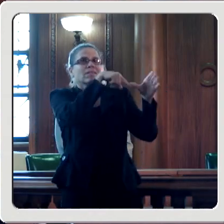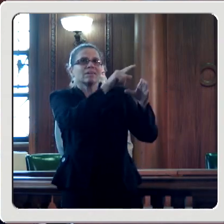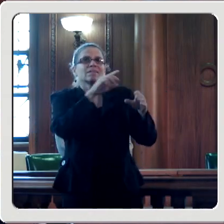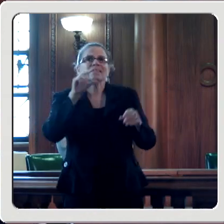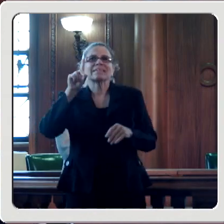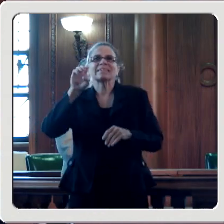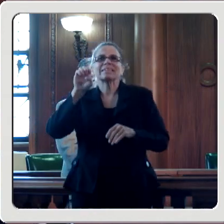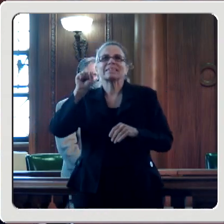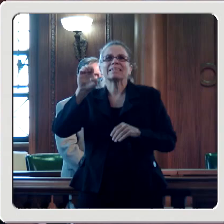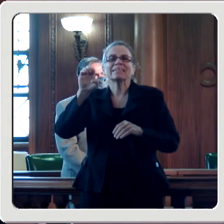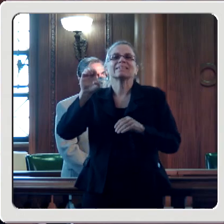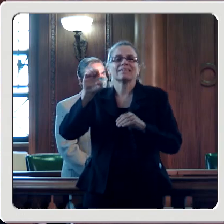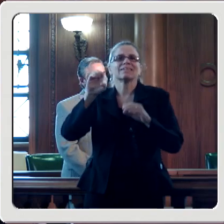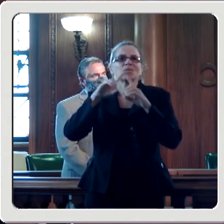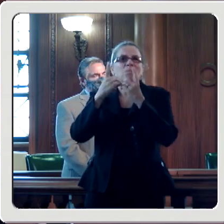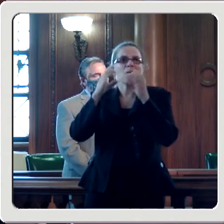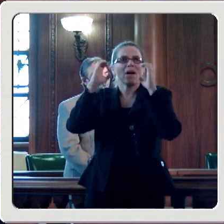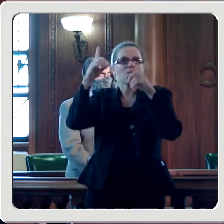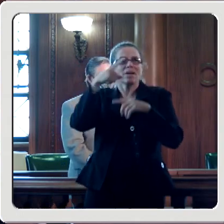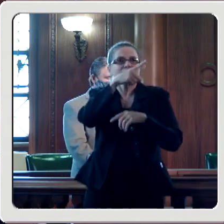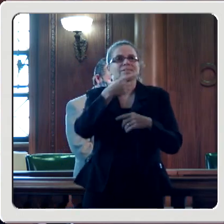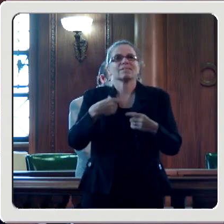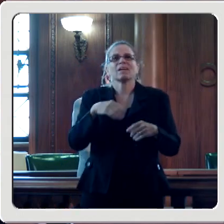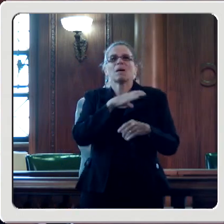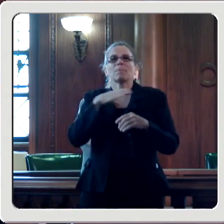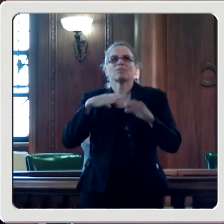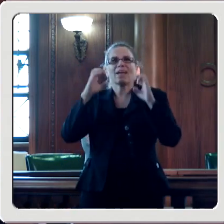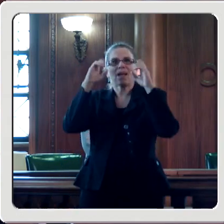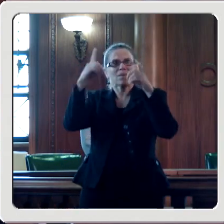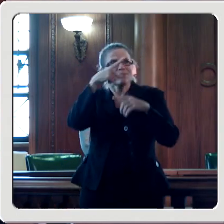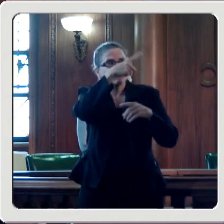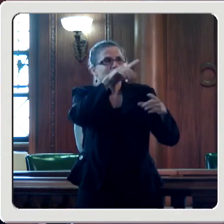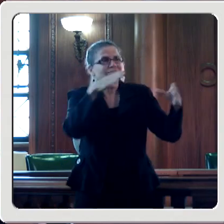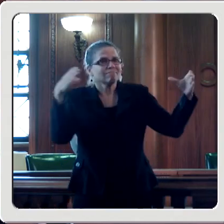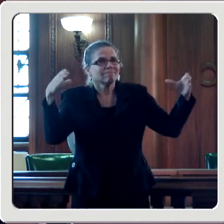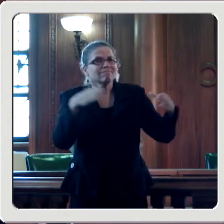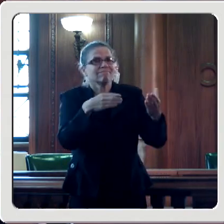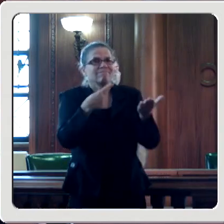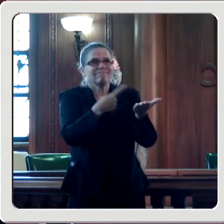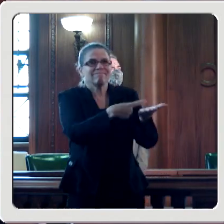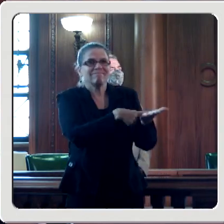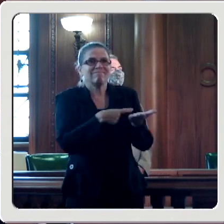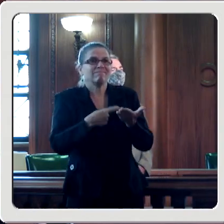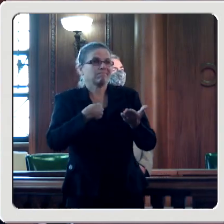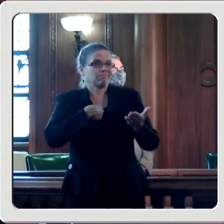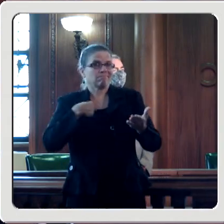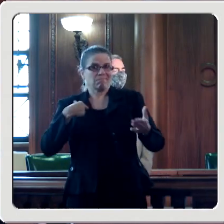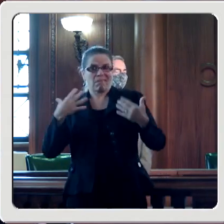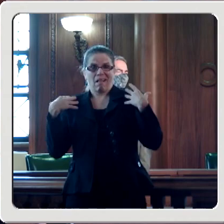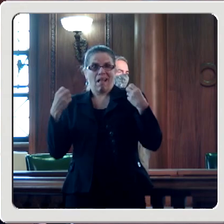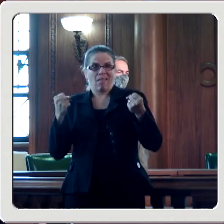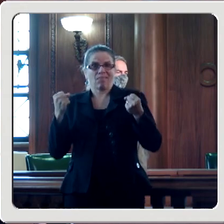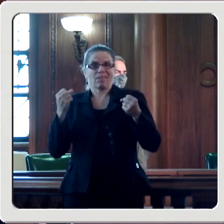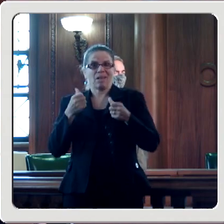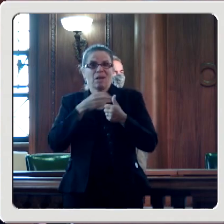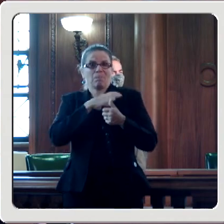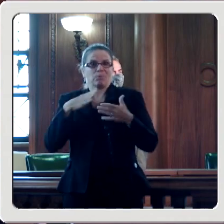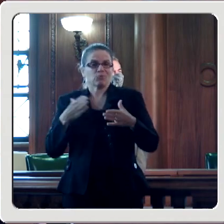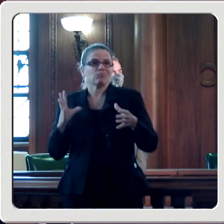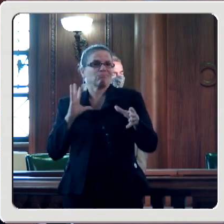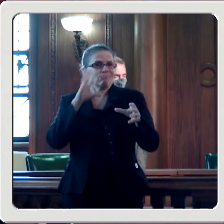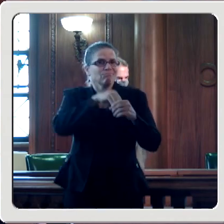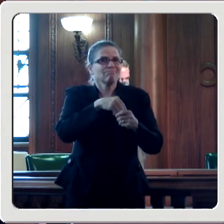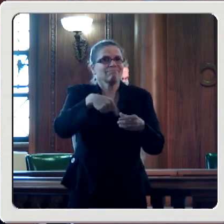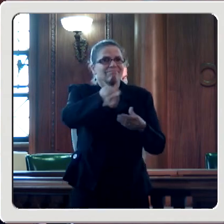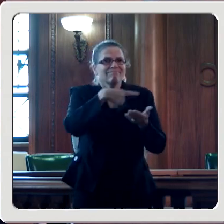worked collaboratively with Springfield Public Schools since the beginning of this pandemic. Their nurses